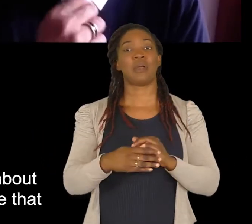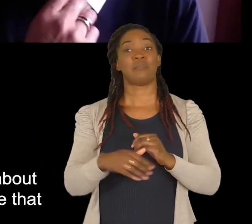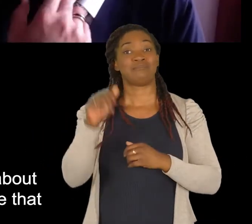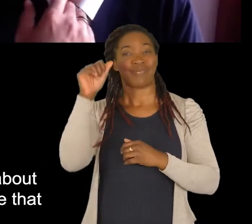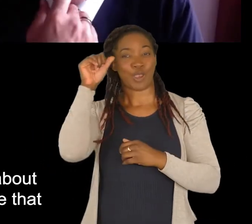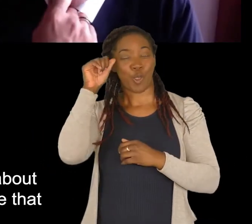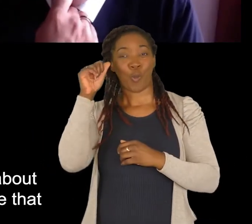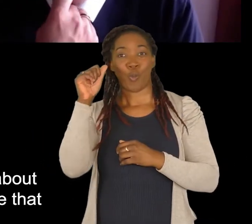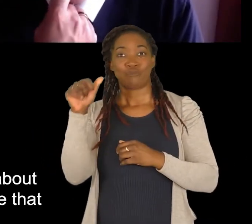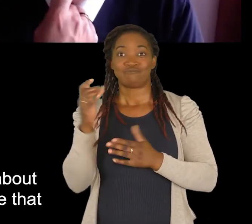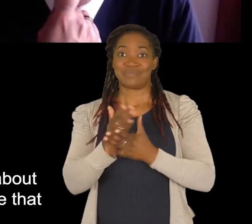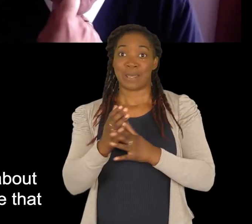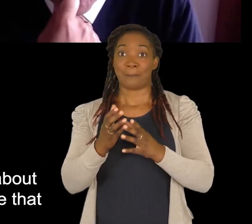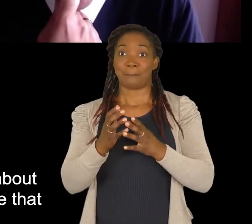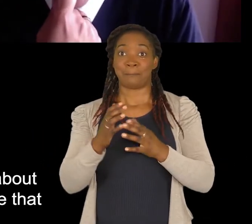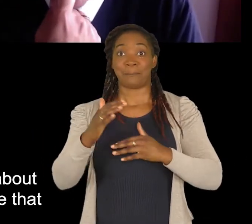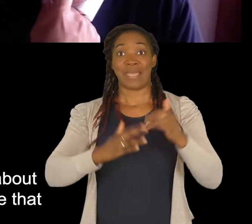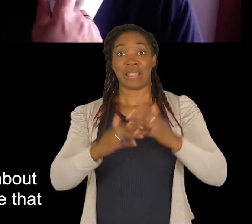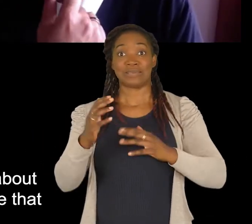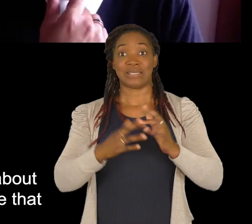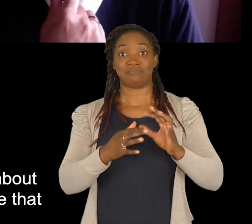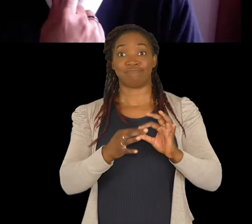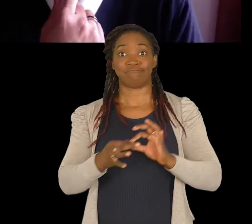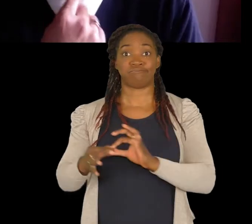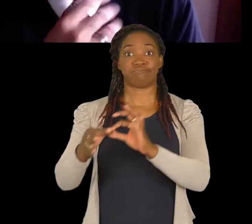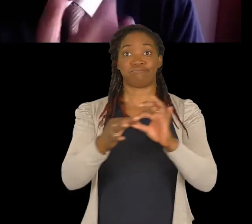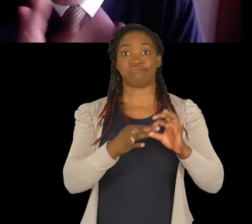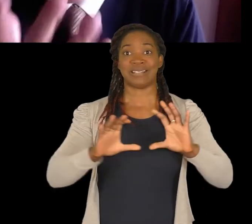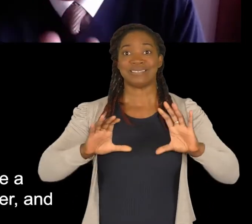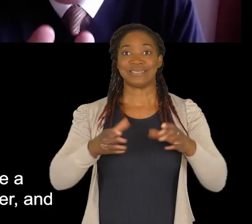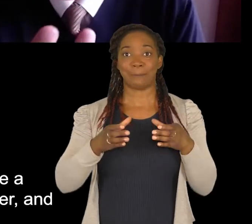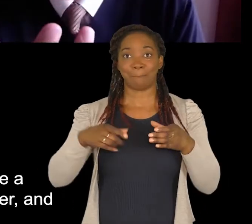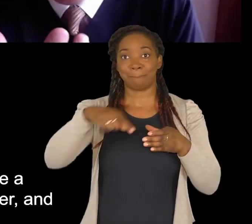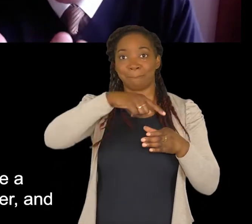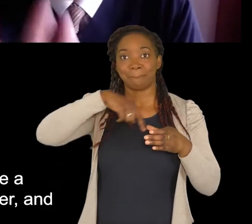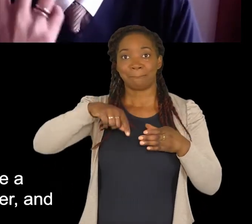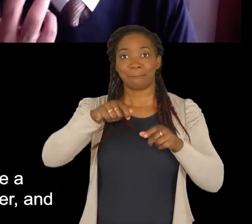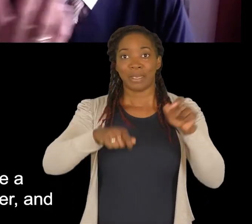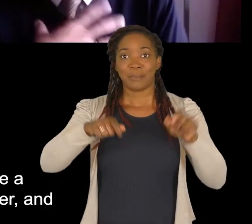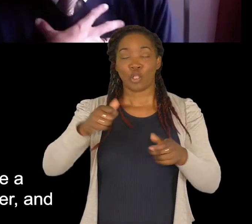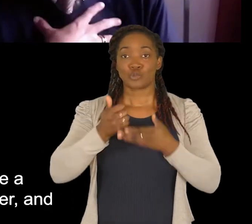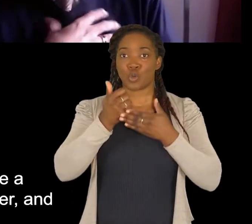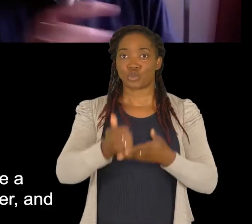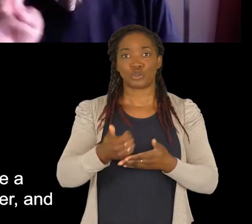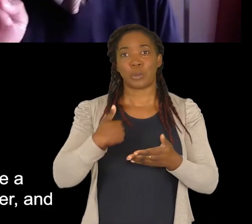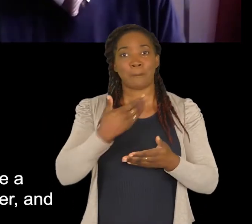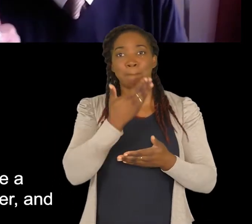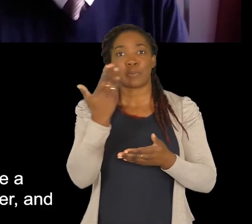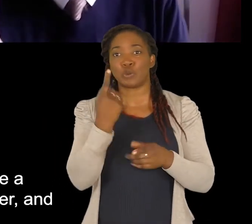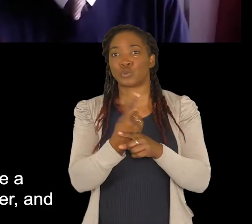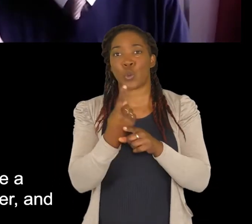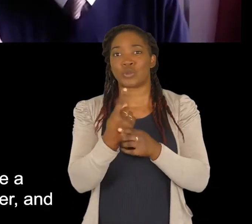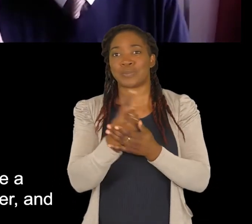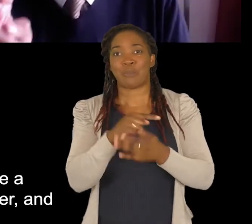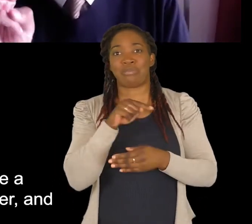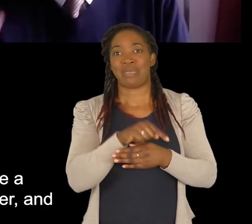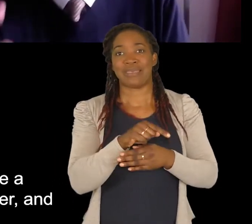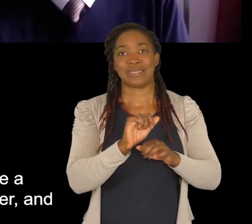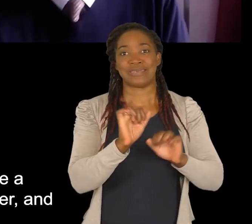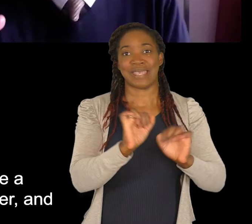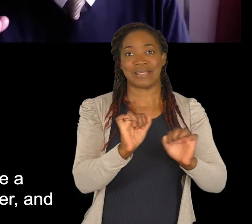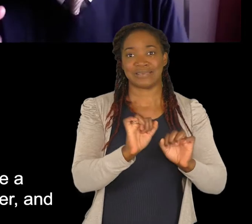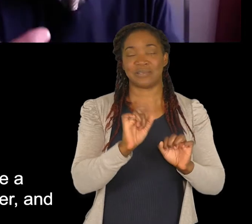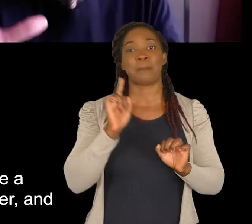about building a team yet, Rosa, but building a team of people that are supporting you, and the team to me should be a minimum of 3